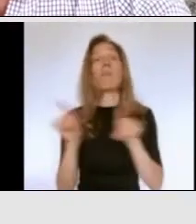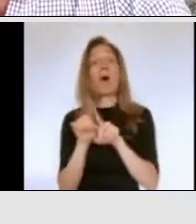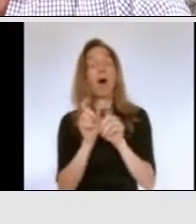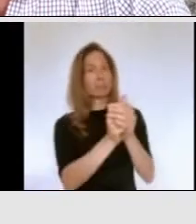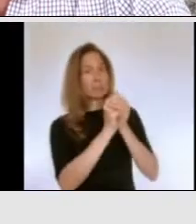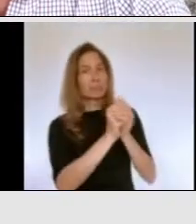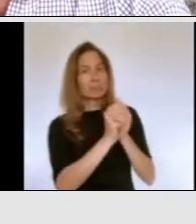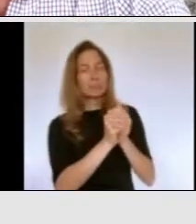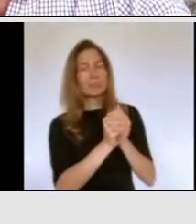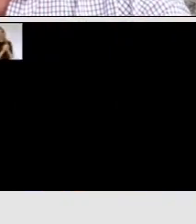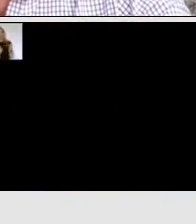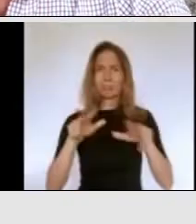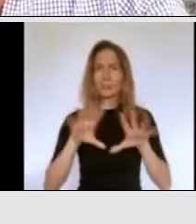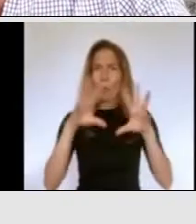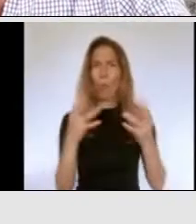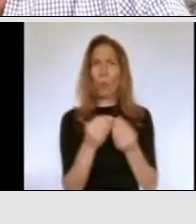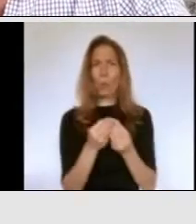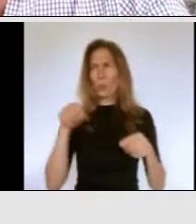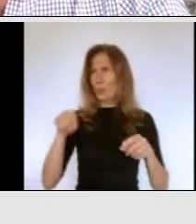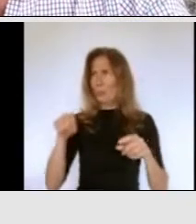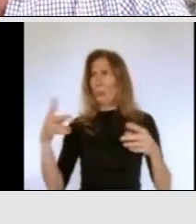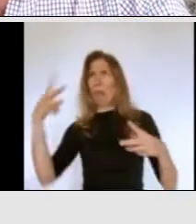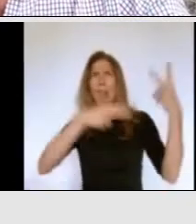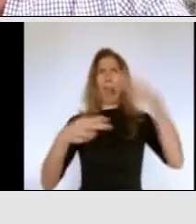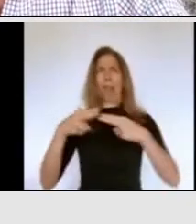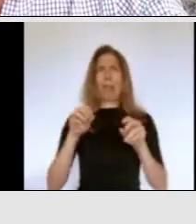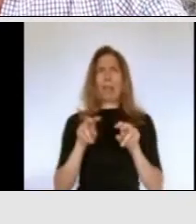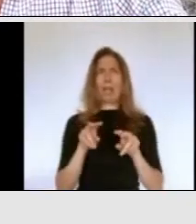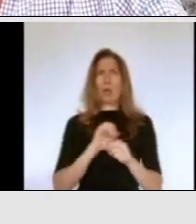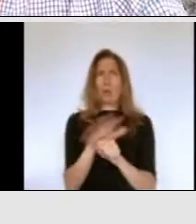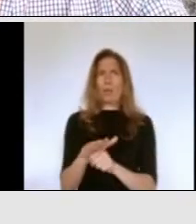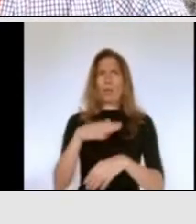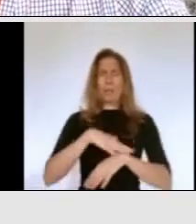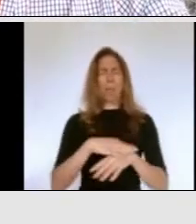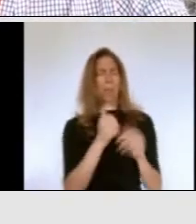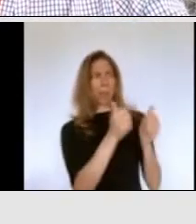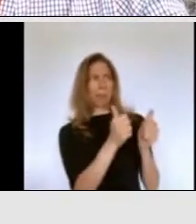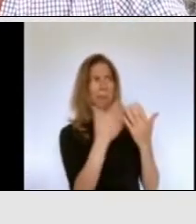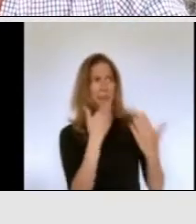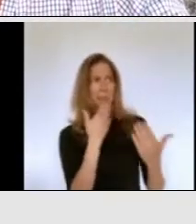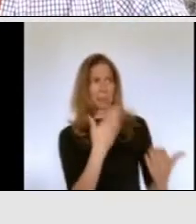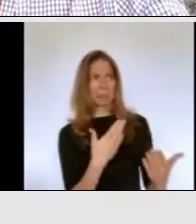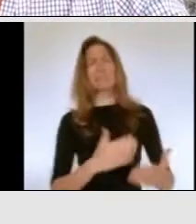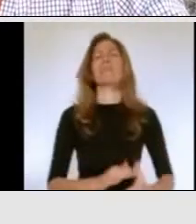to congratulate our colleagues, and I very much look forward to